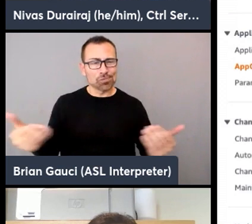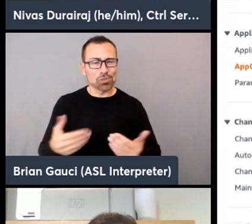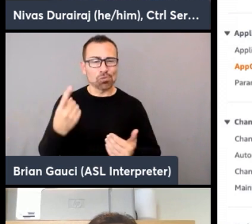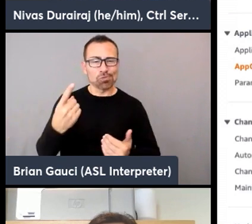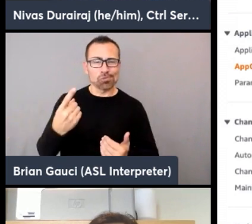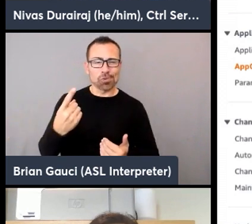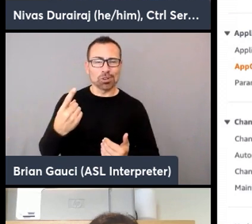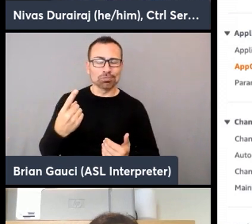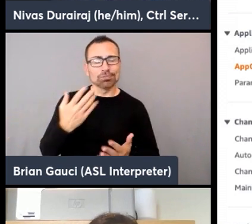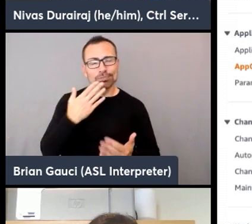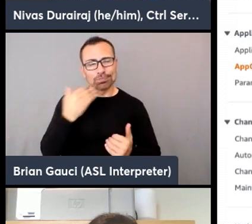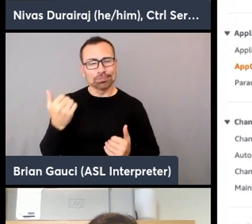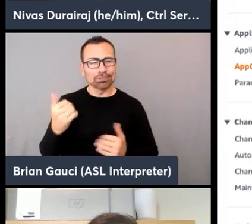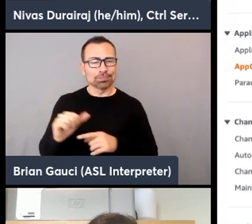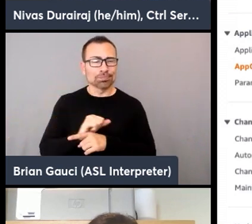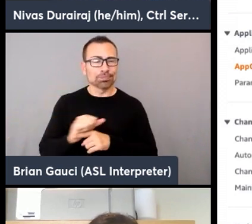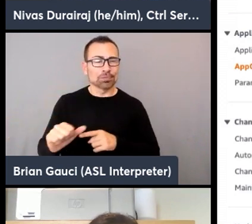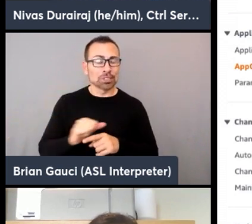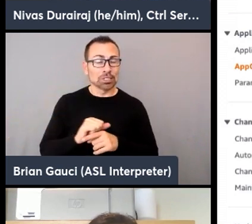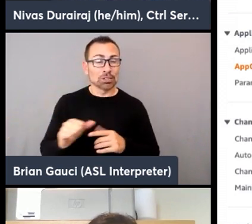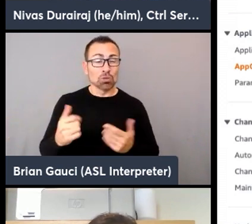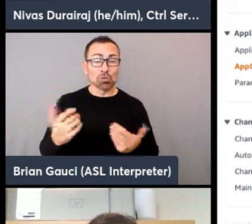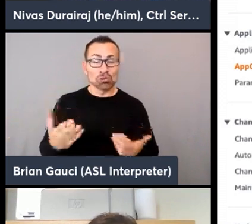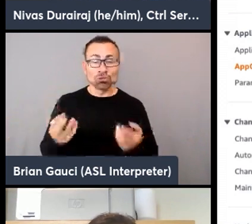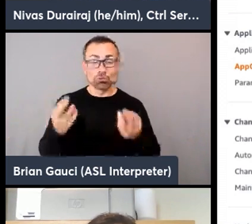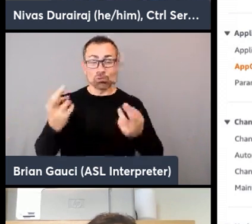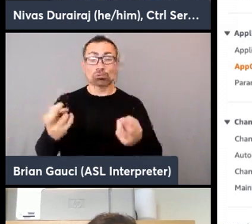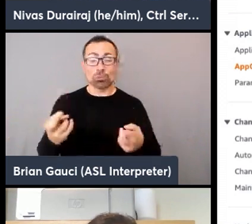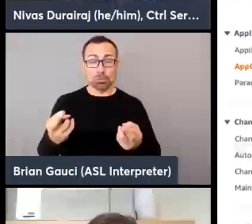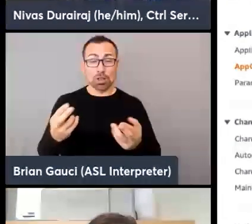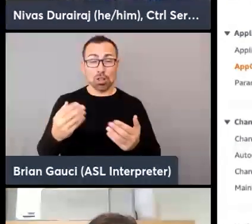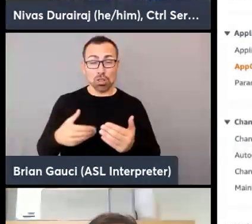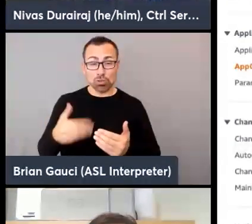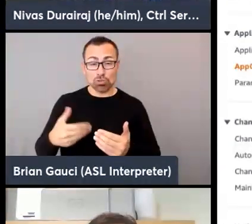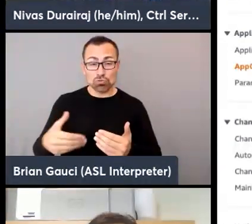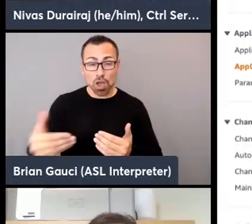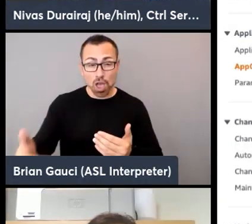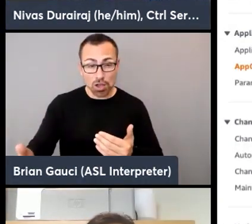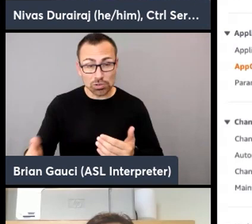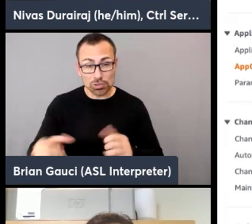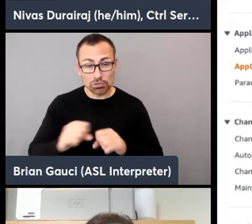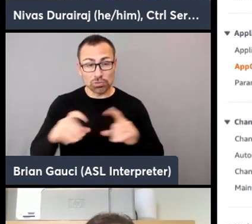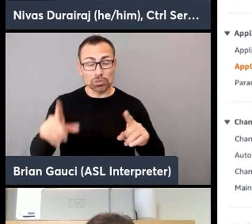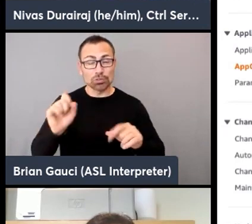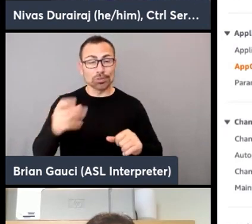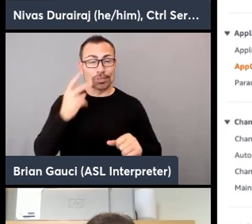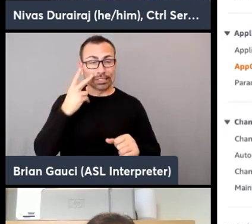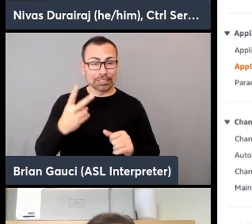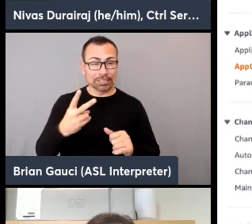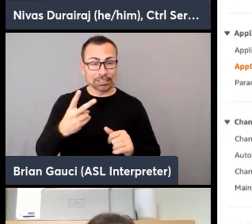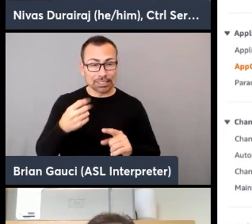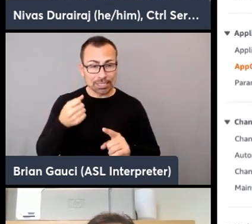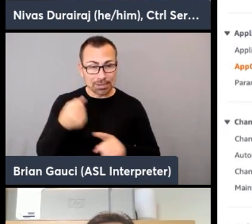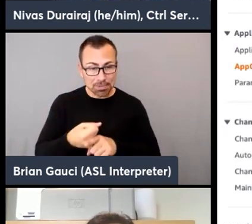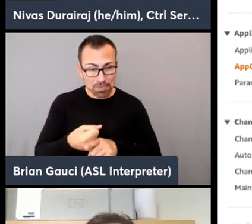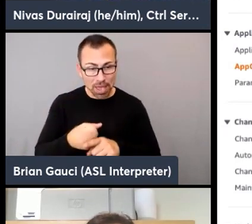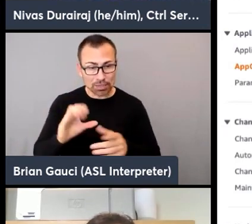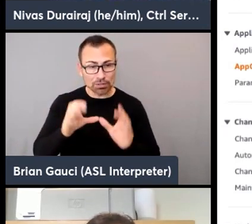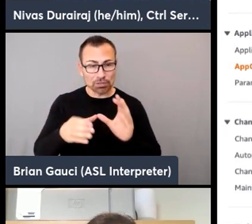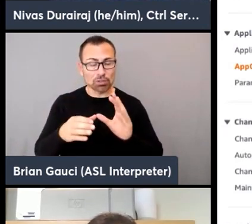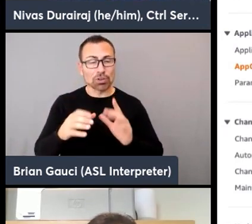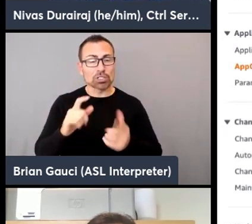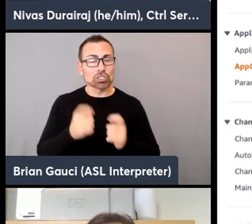to release your features gradually so that you can actually measure the impact of the configuration change on